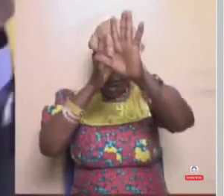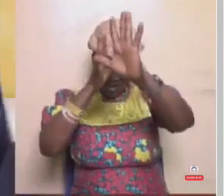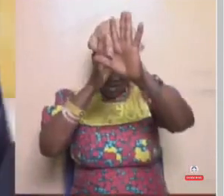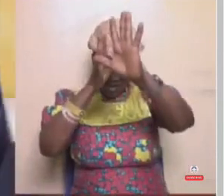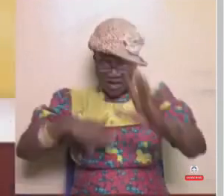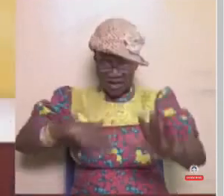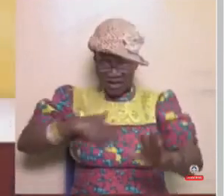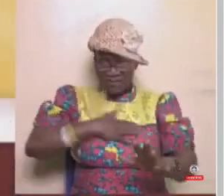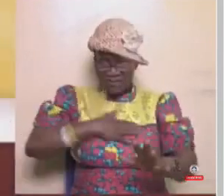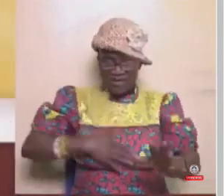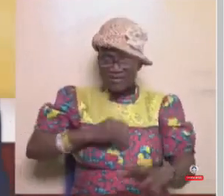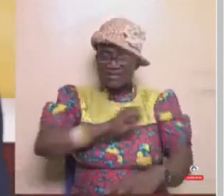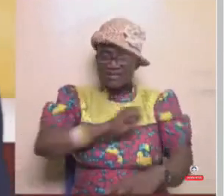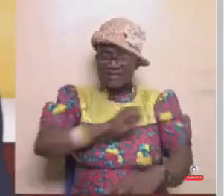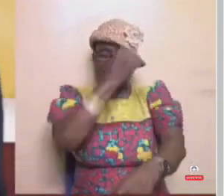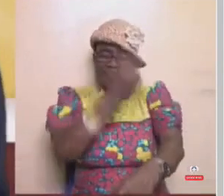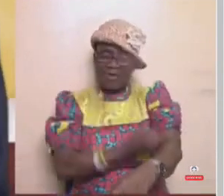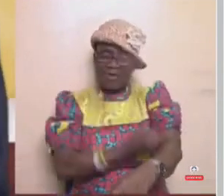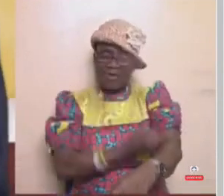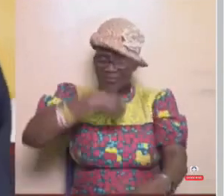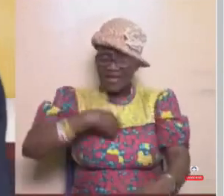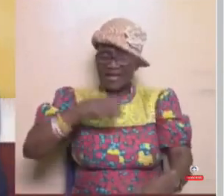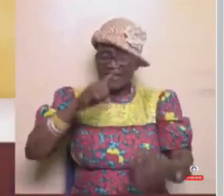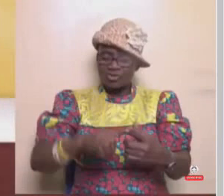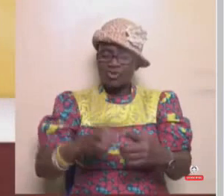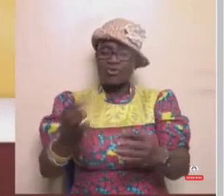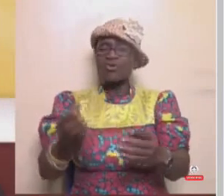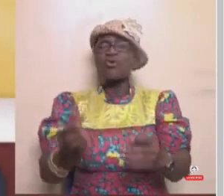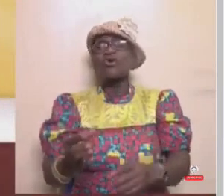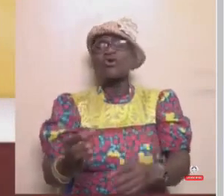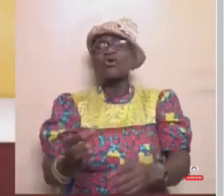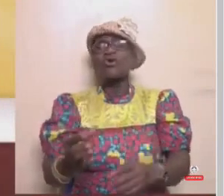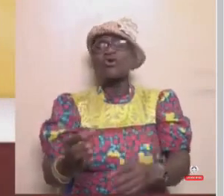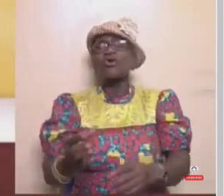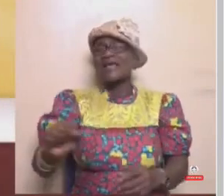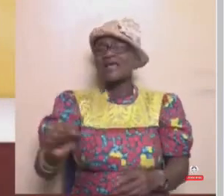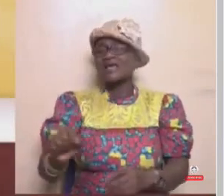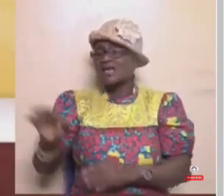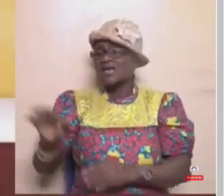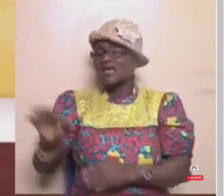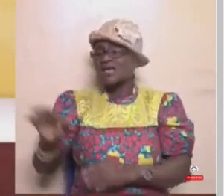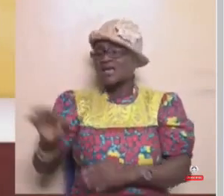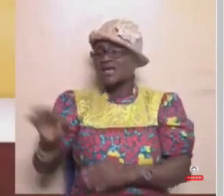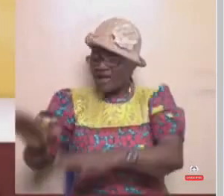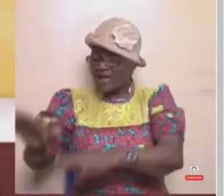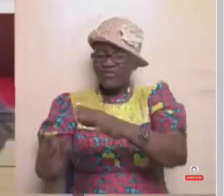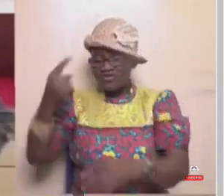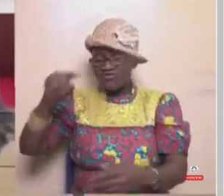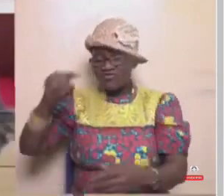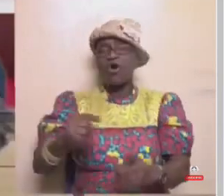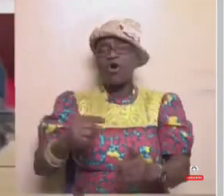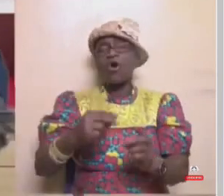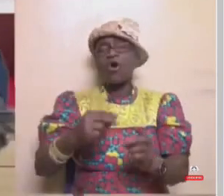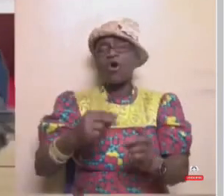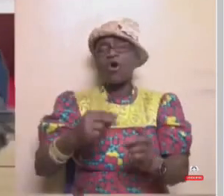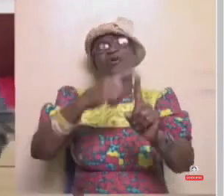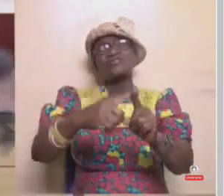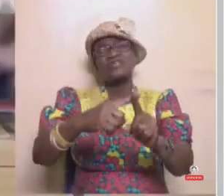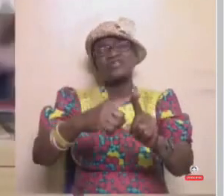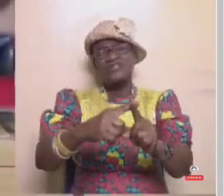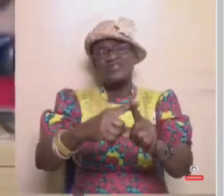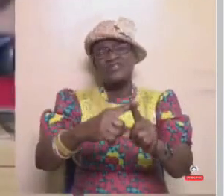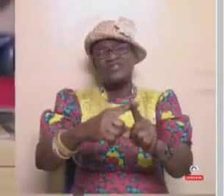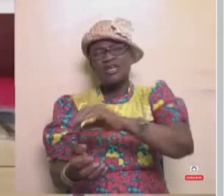please empower me to take a step for positive turnaround in my life. Father,